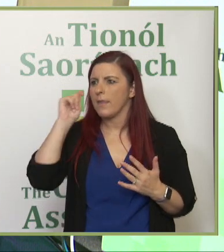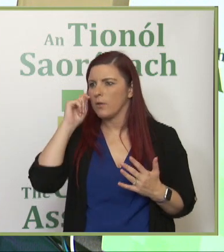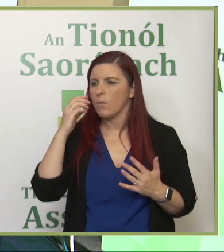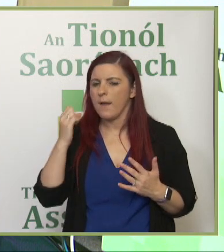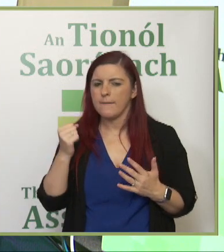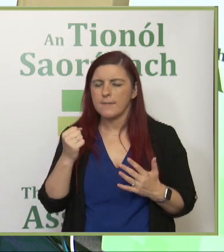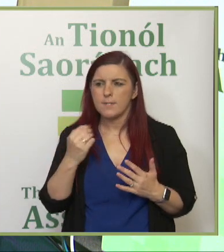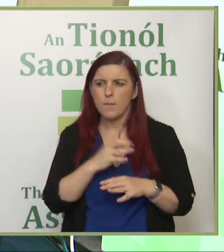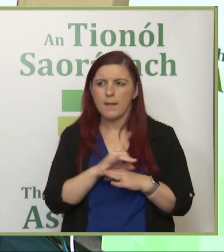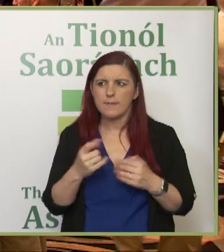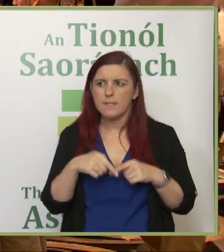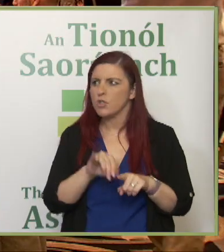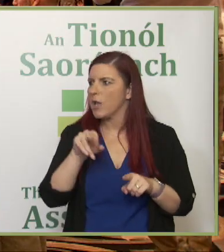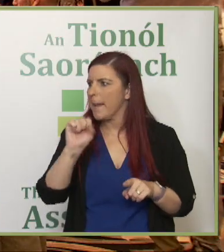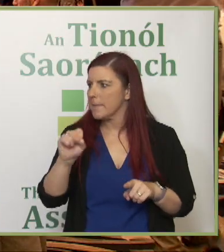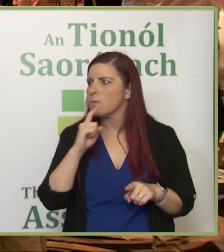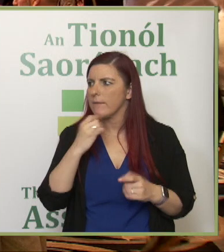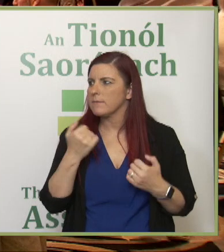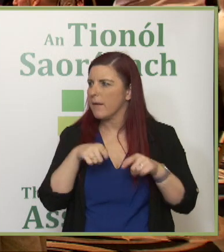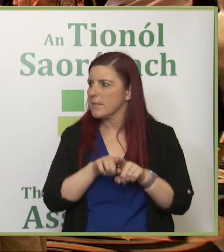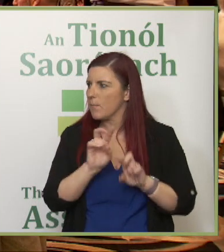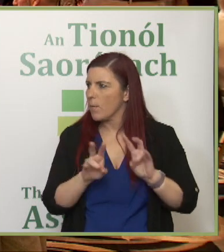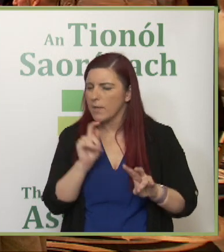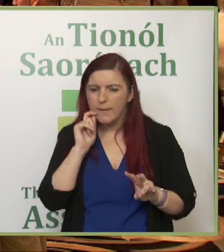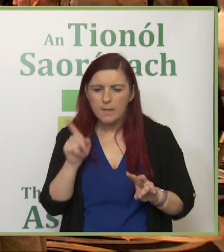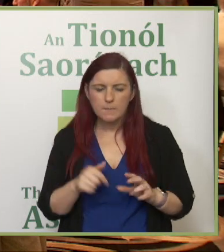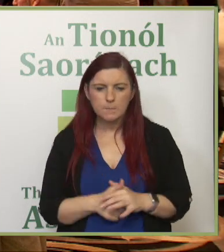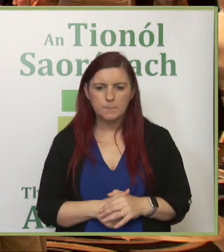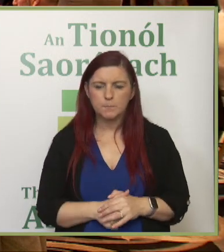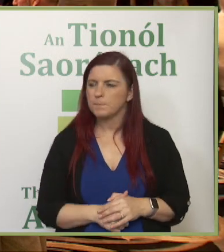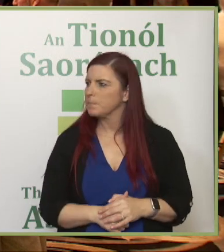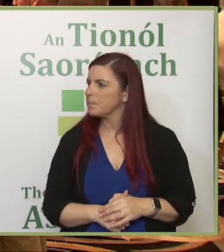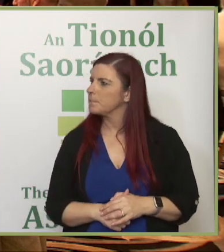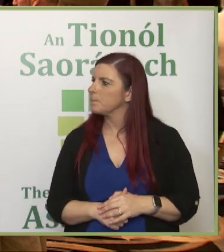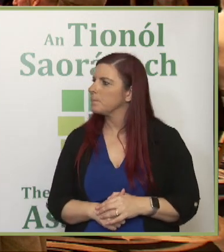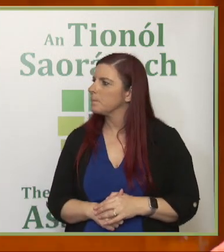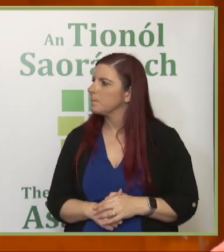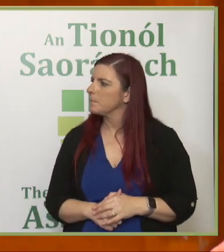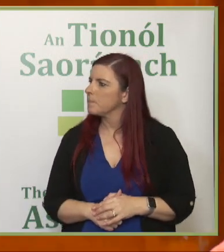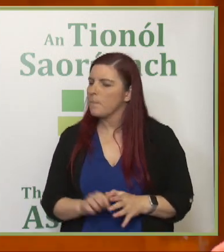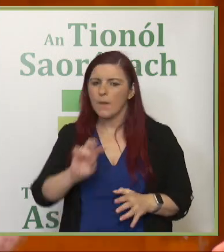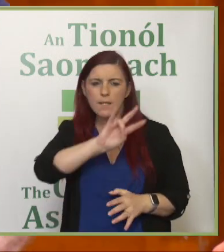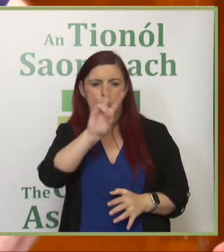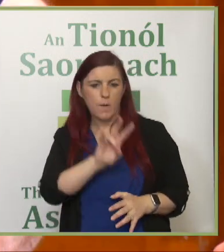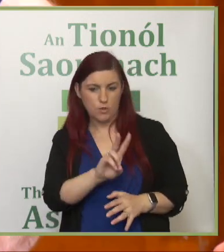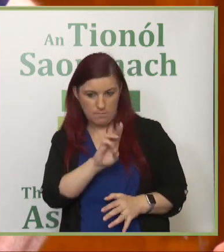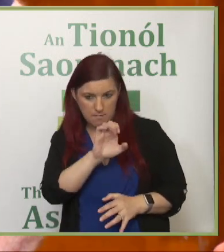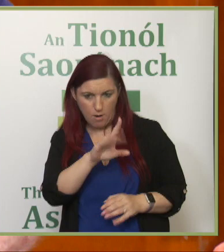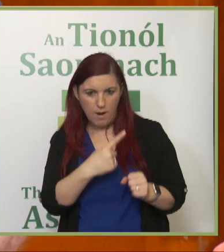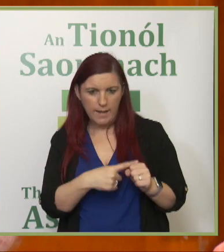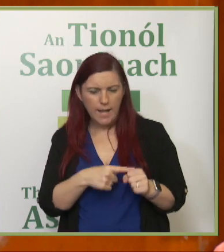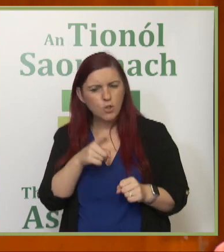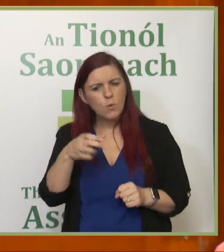get a mix here. James, please. Thank you, Chair. Question for Paul. He put up a slide